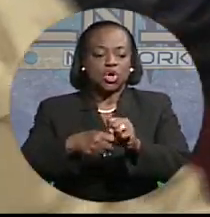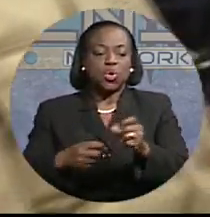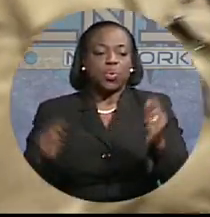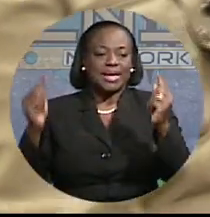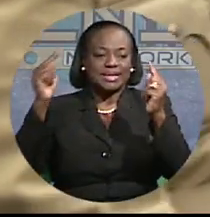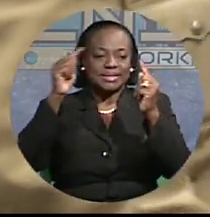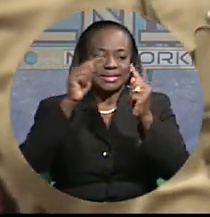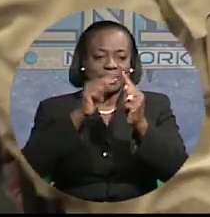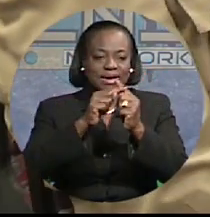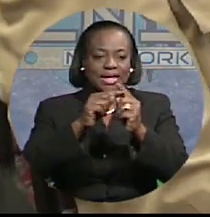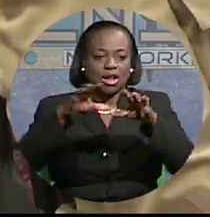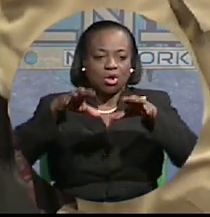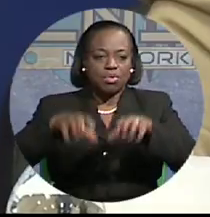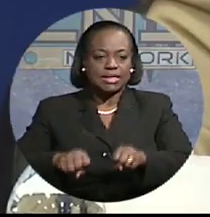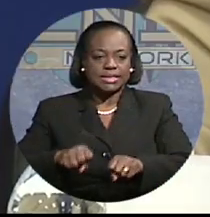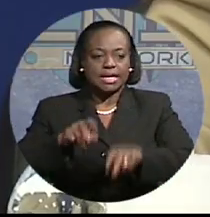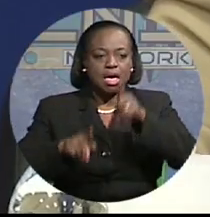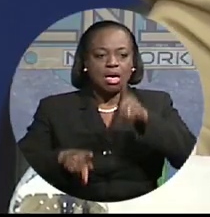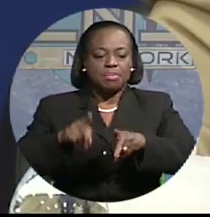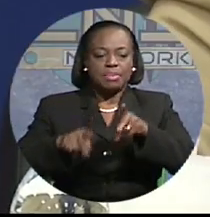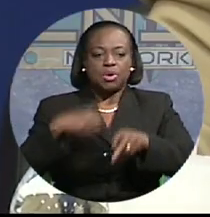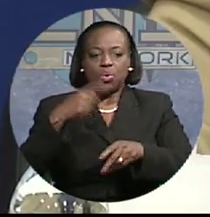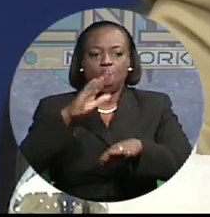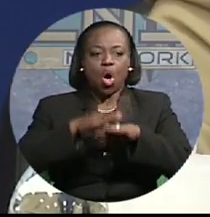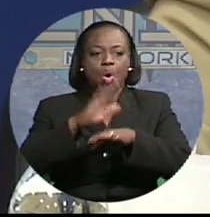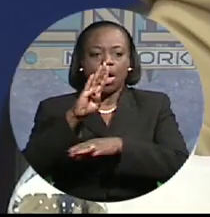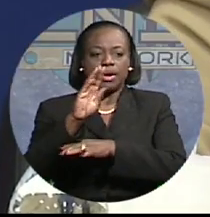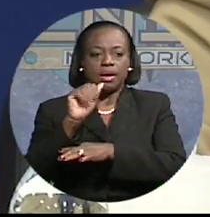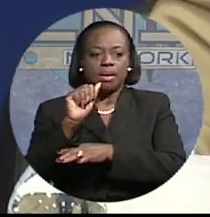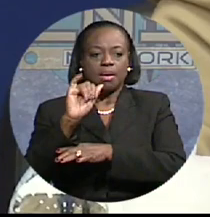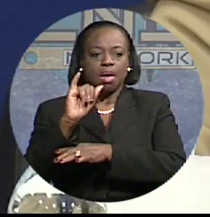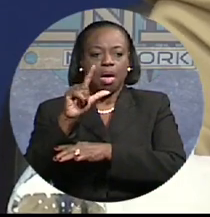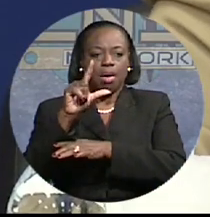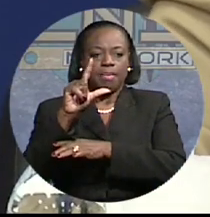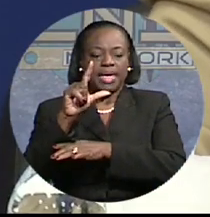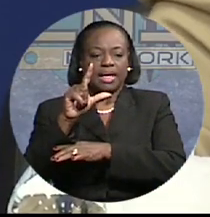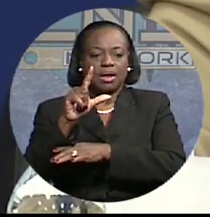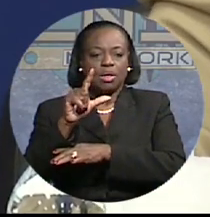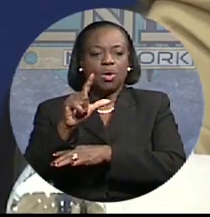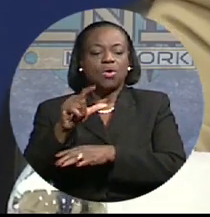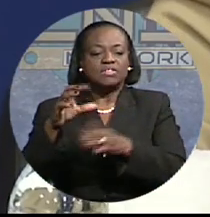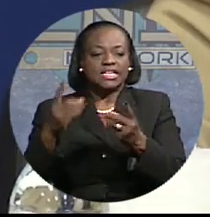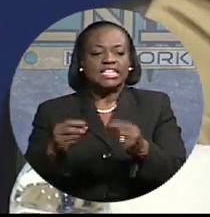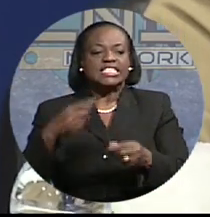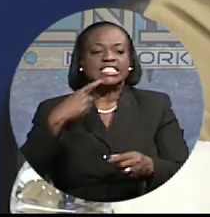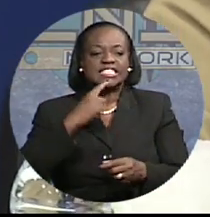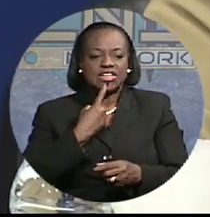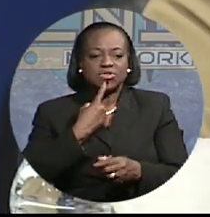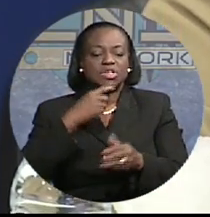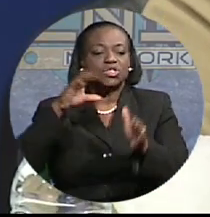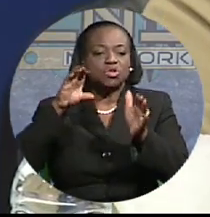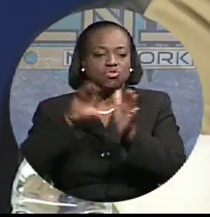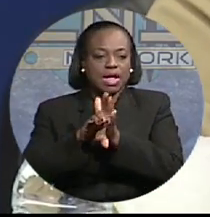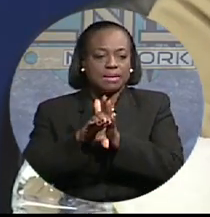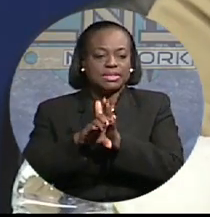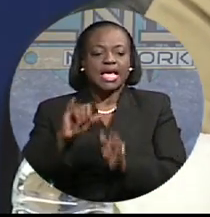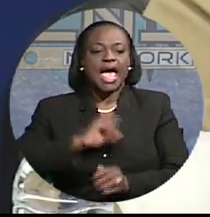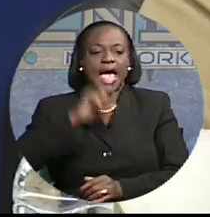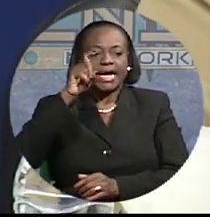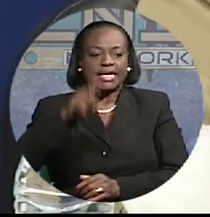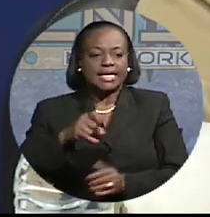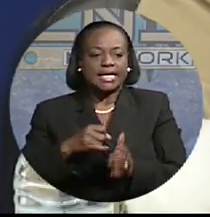and rearresting people that are on bail who have committed serious crimes. And I need us to get that